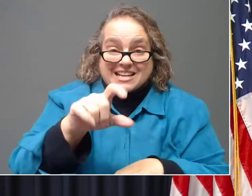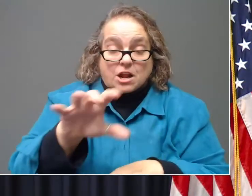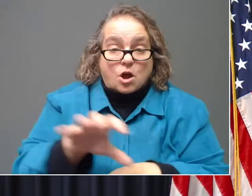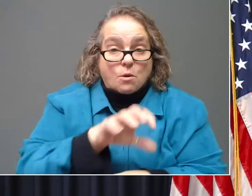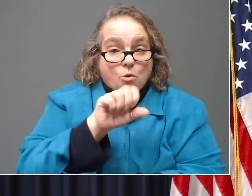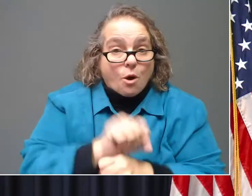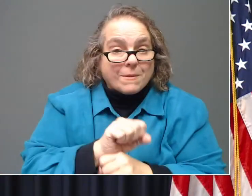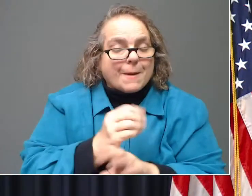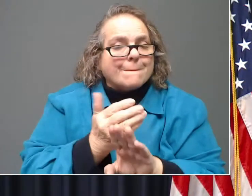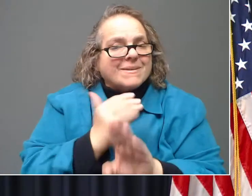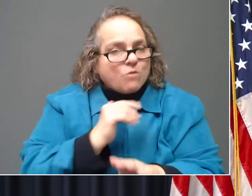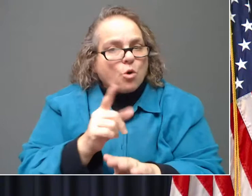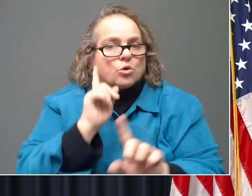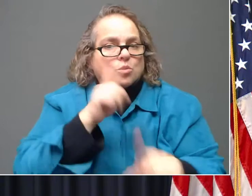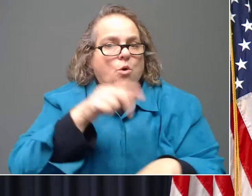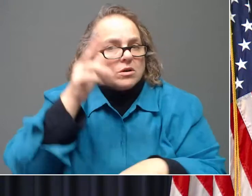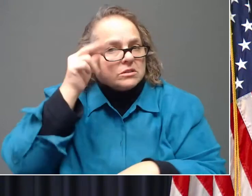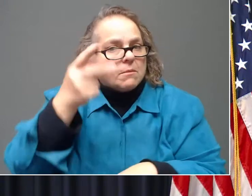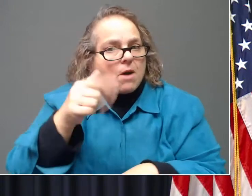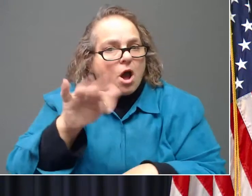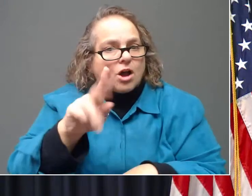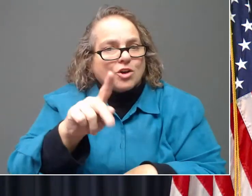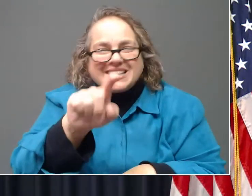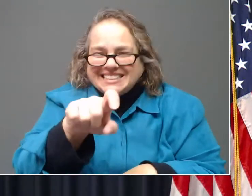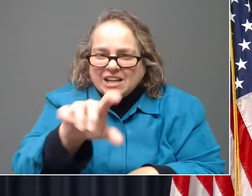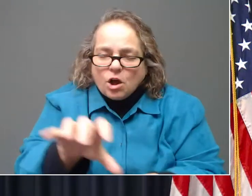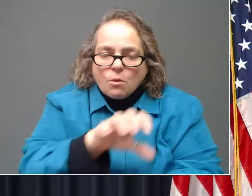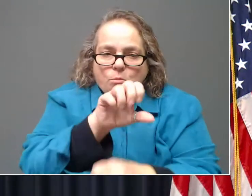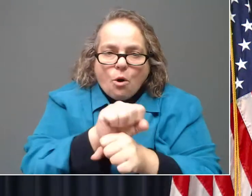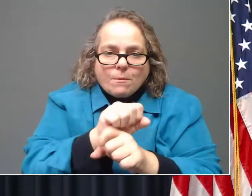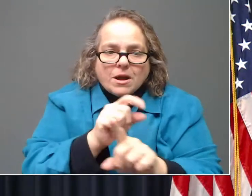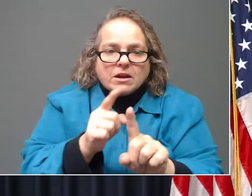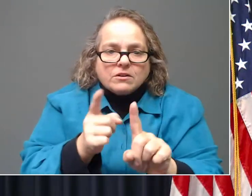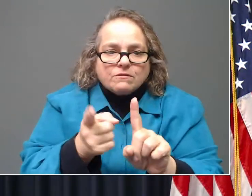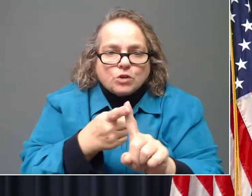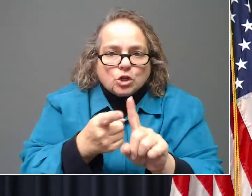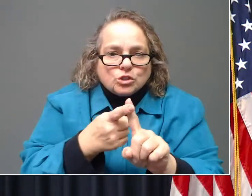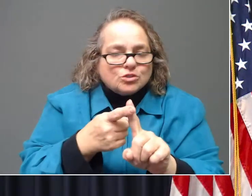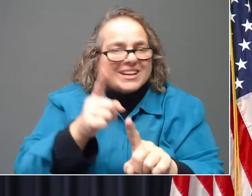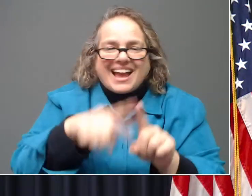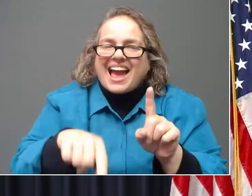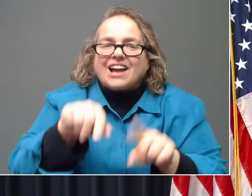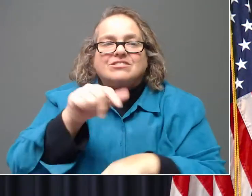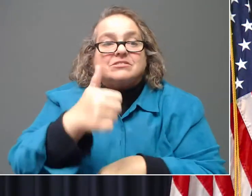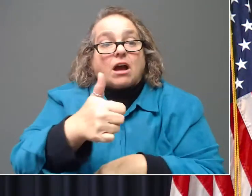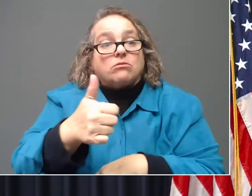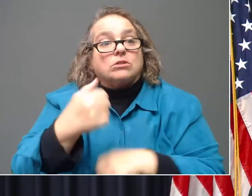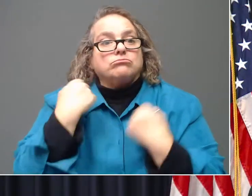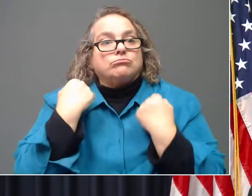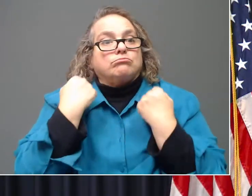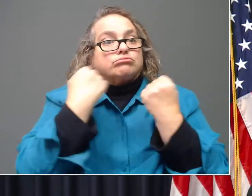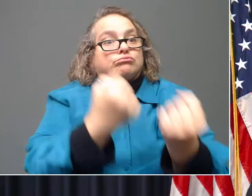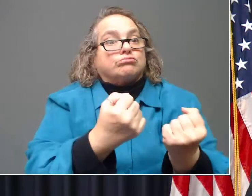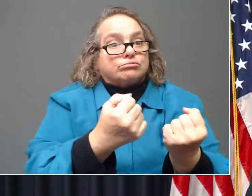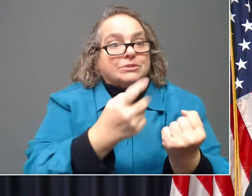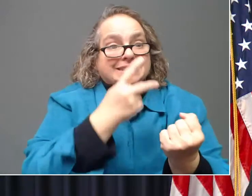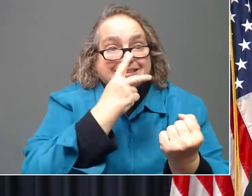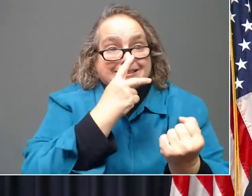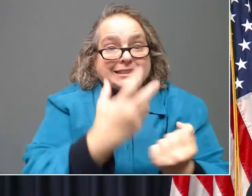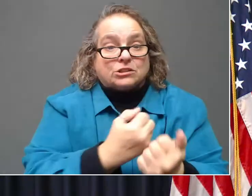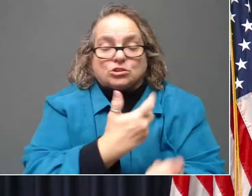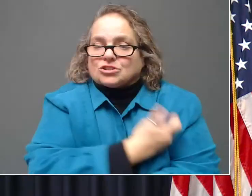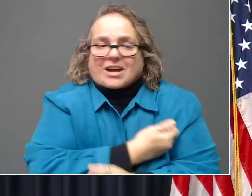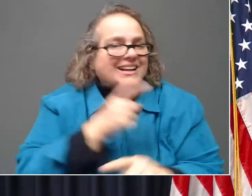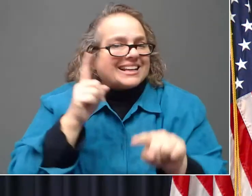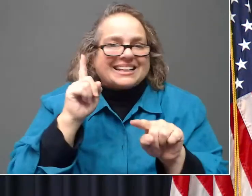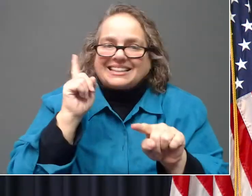to the horse park. This is not a drop-in site. Now, Governor Beshear and Dr. Stack have talked a lot about